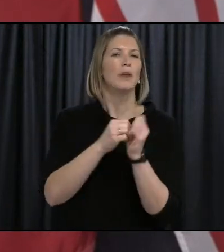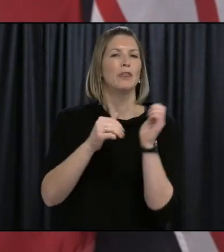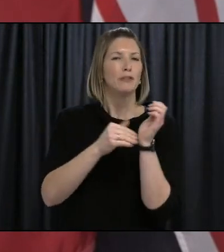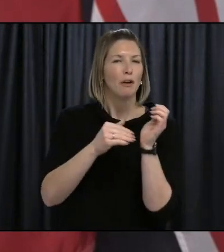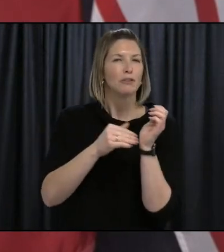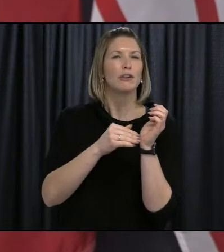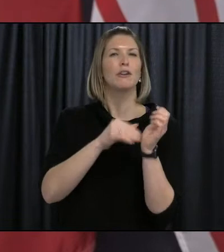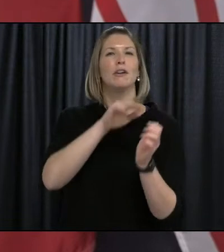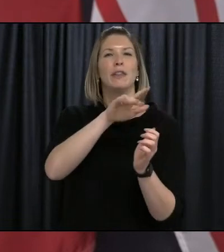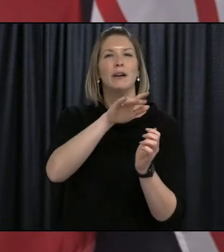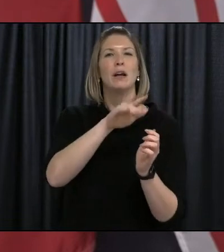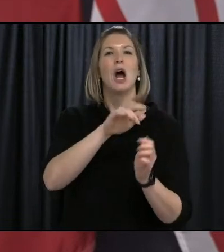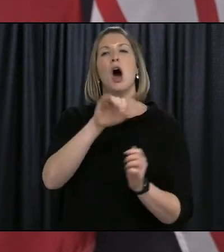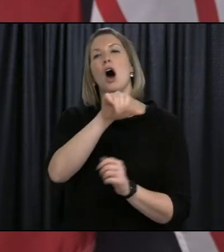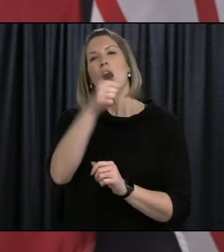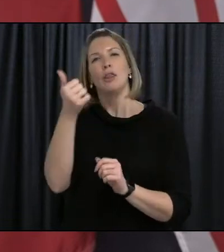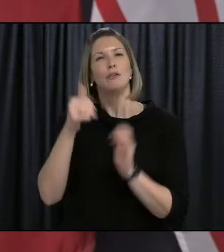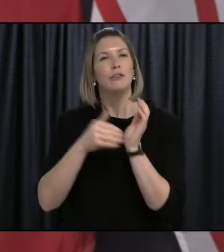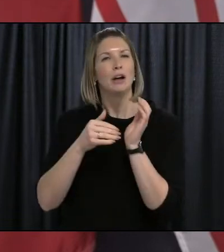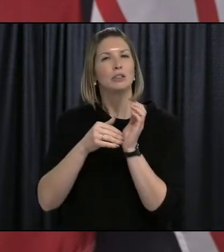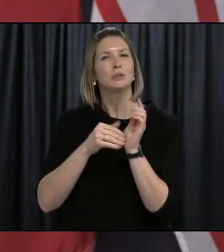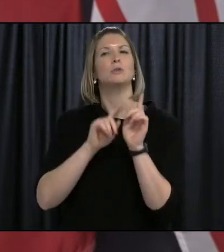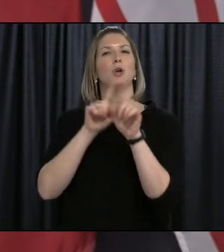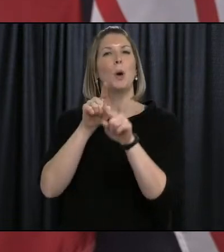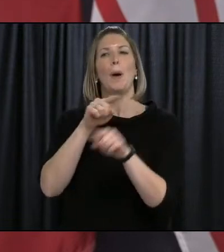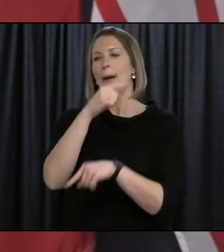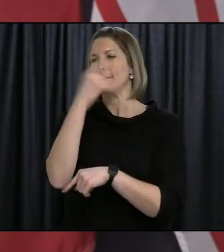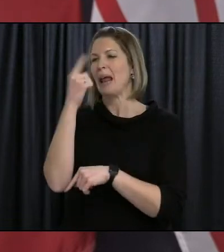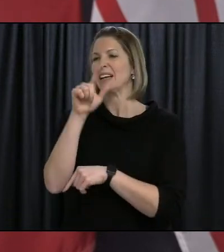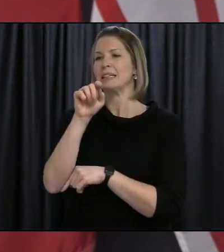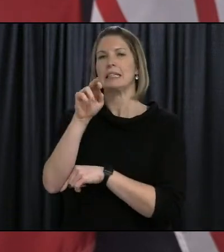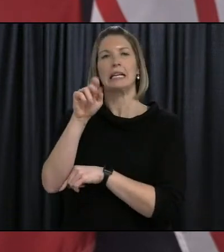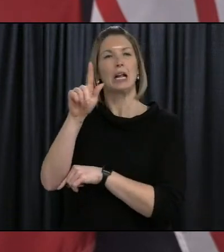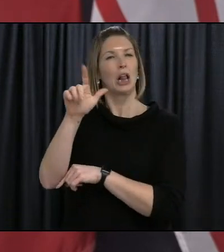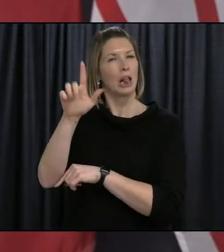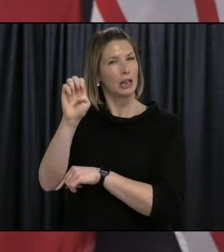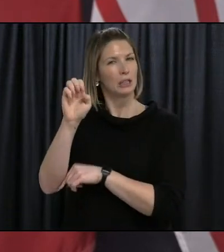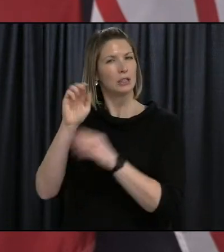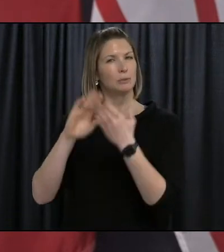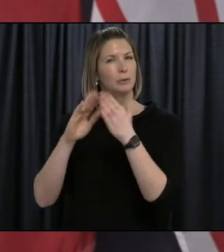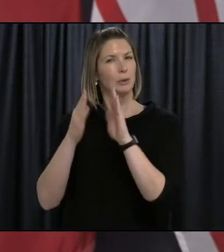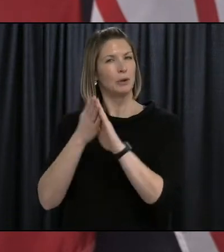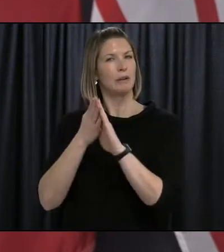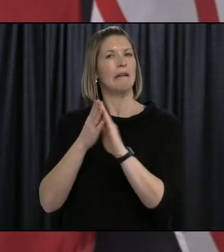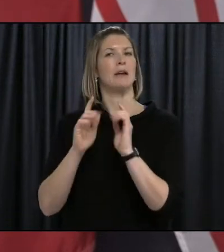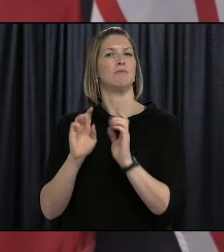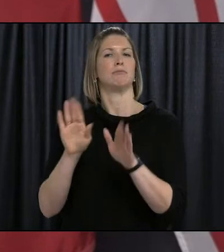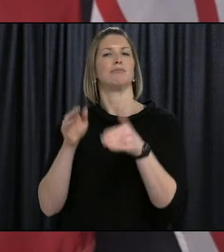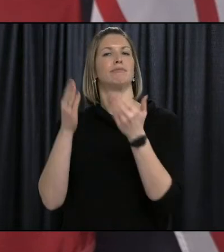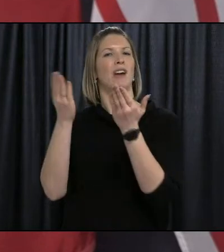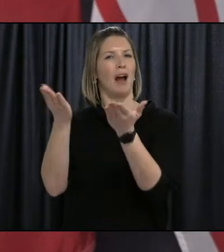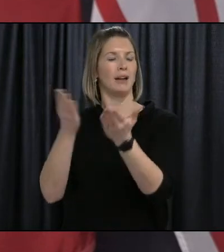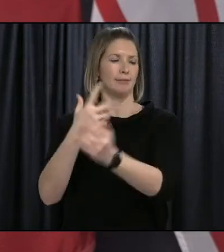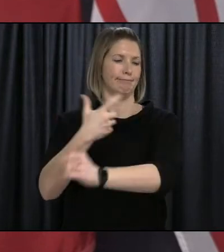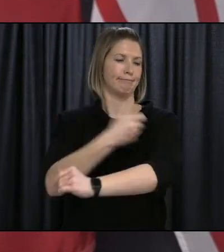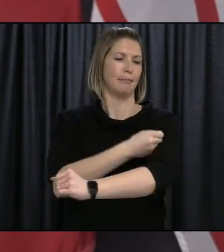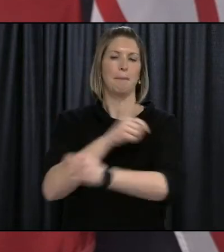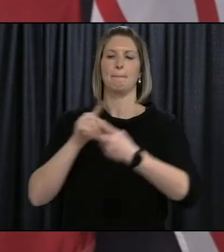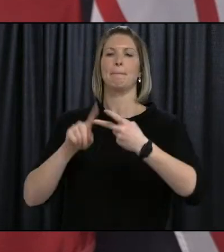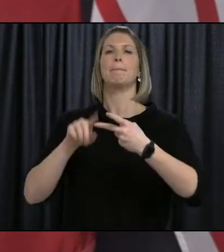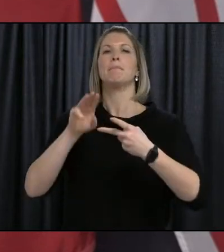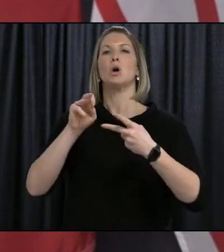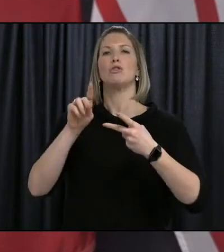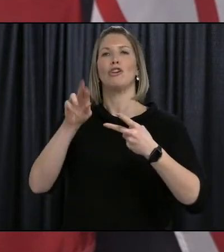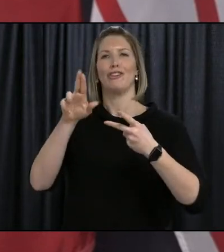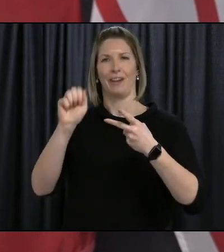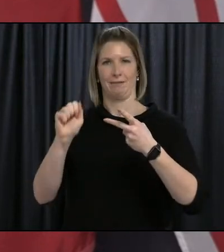they visited Black Tickle and Norman Bay today to give the first Moderna vaccines. Elder Wiley Ford was the first resident